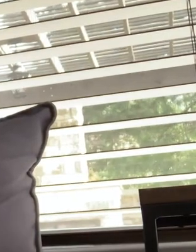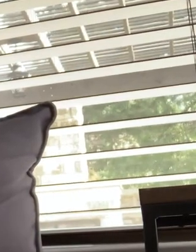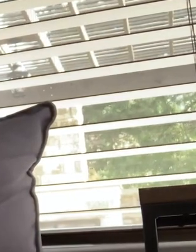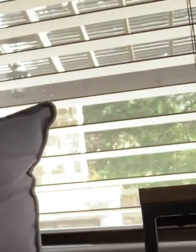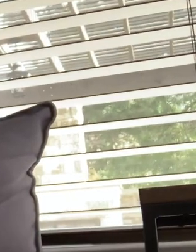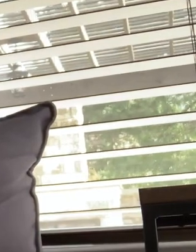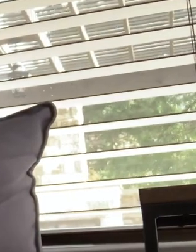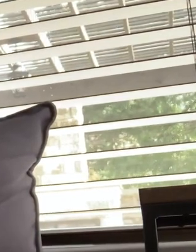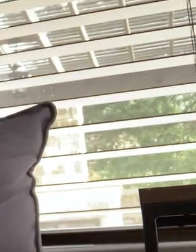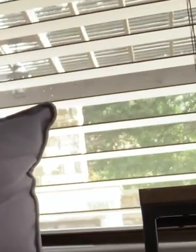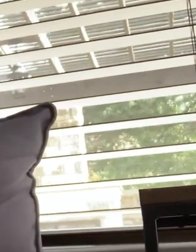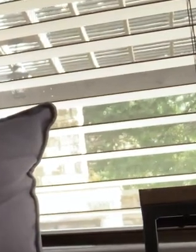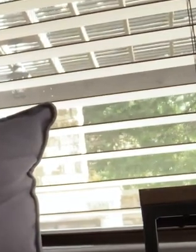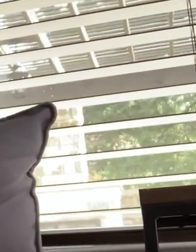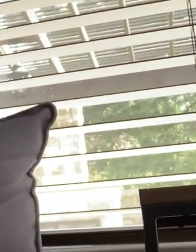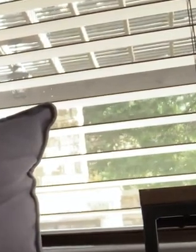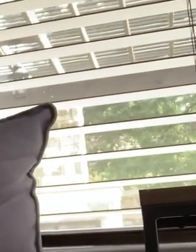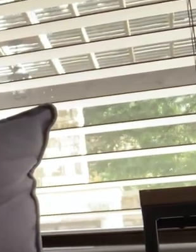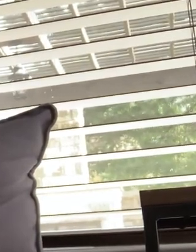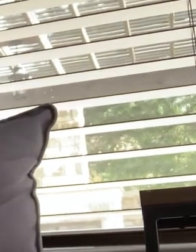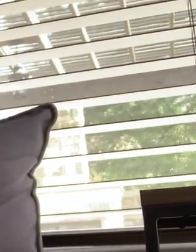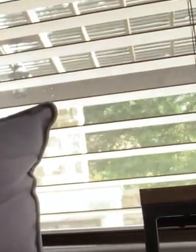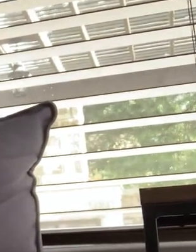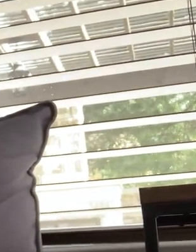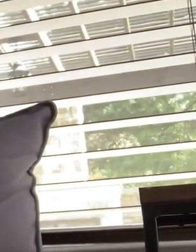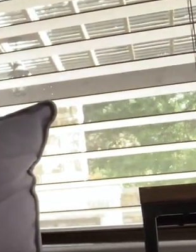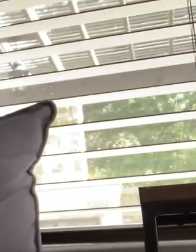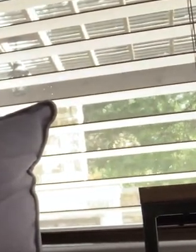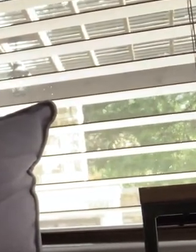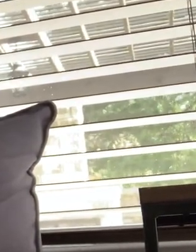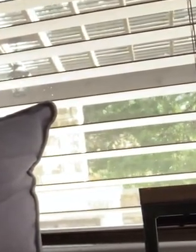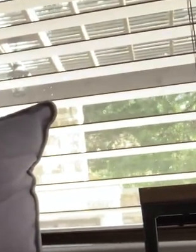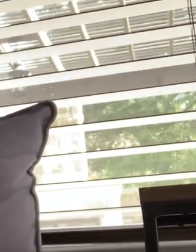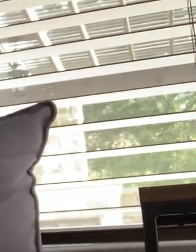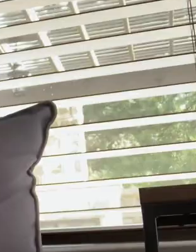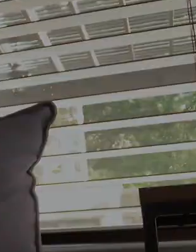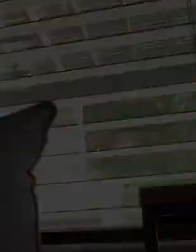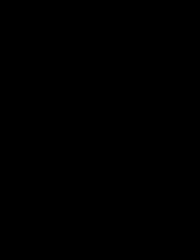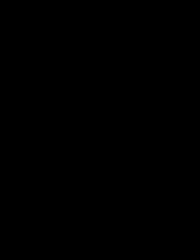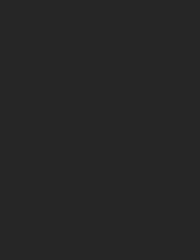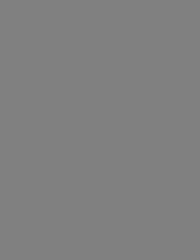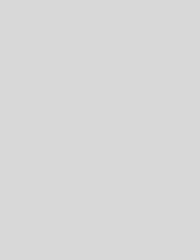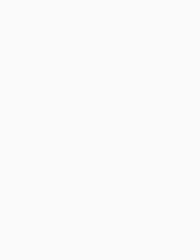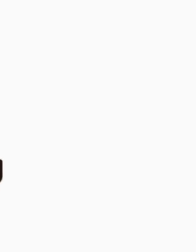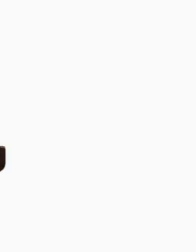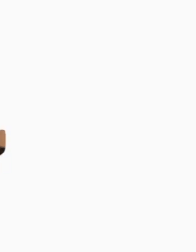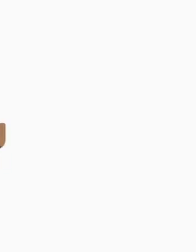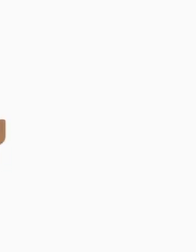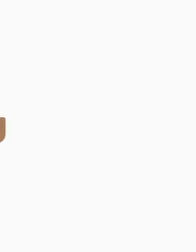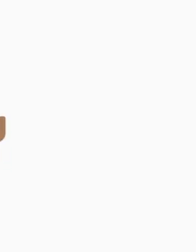on those attachment styles. So I hope you follow me there soon, and thanks for listening.